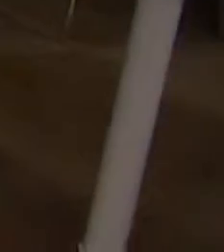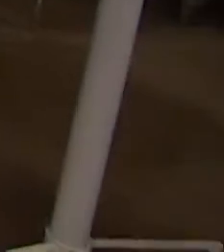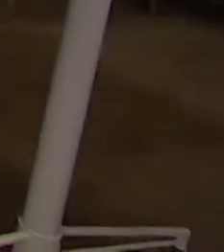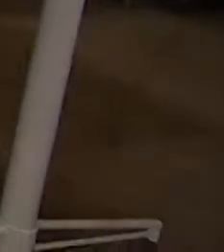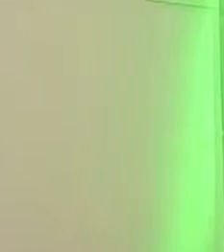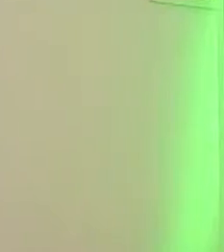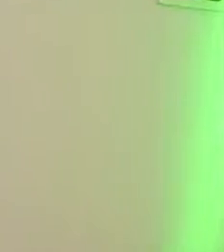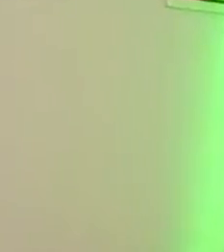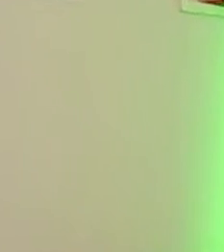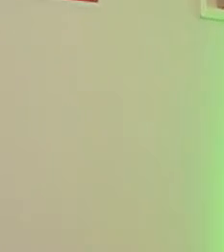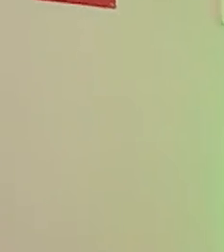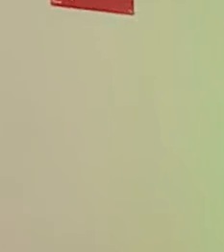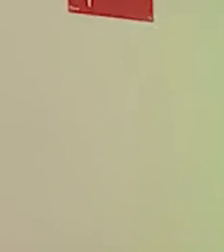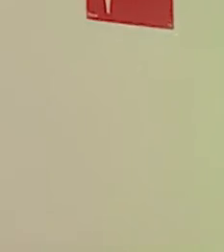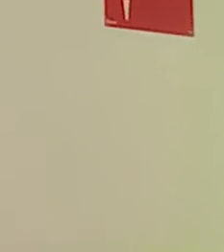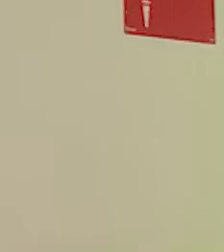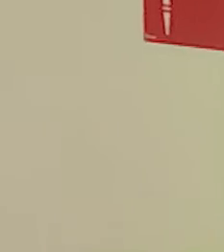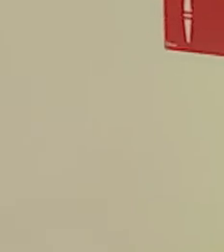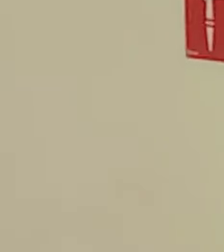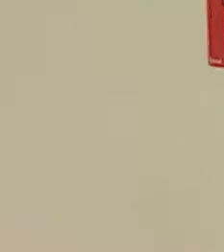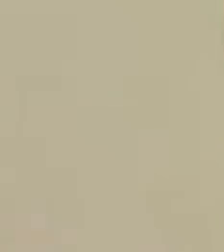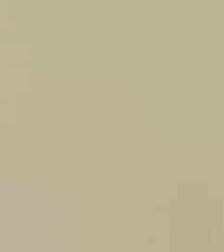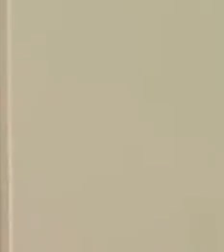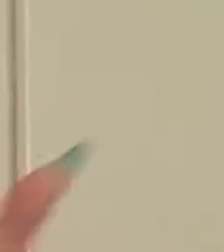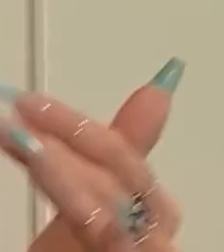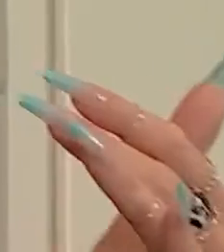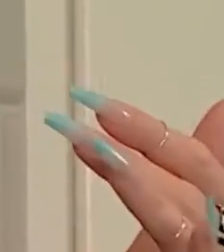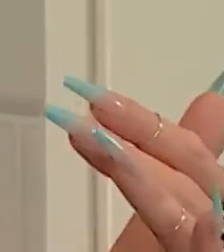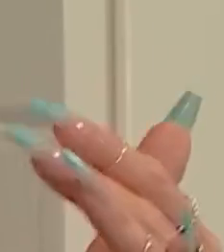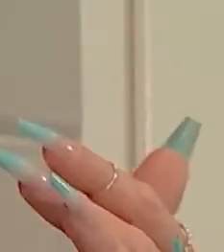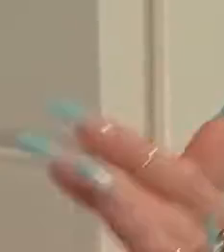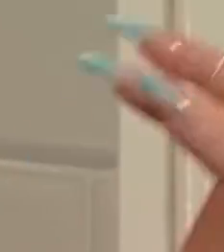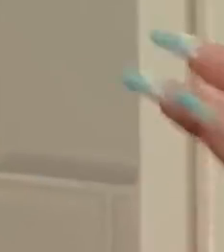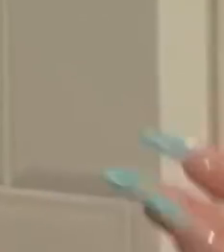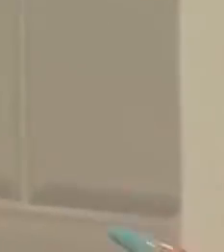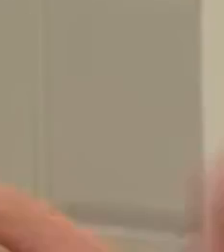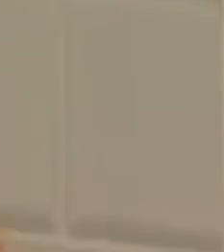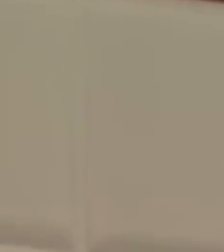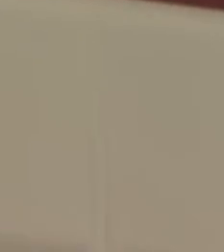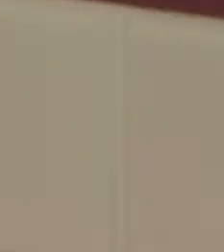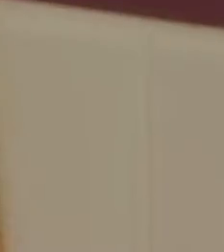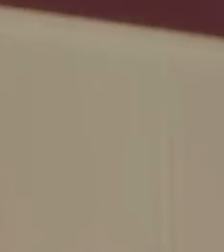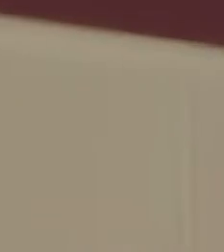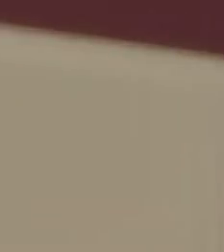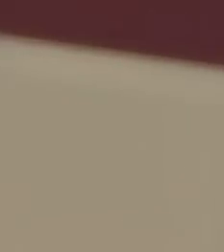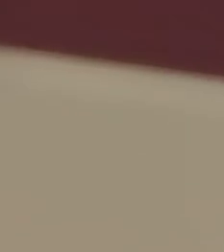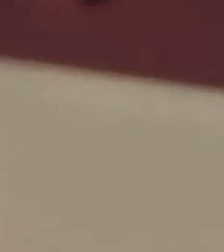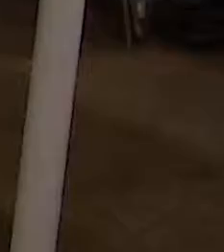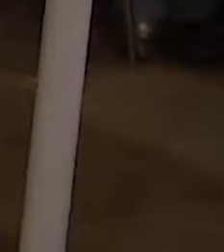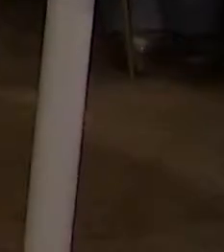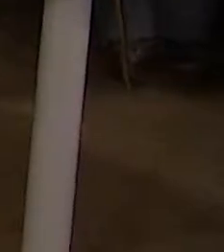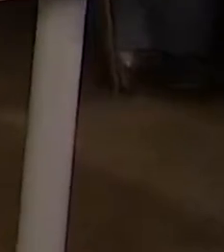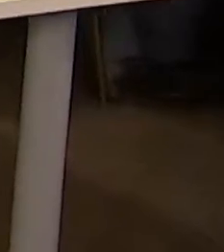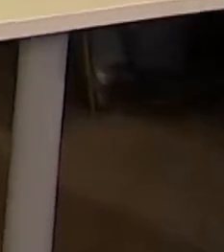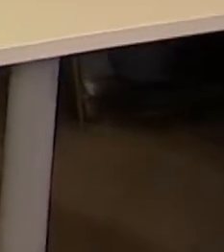Bulletproof. When you're getting up, you're running. Just shoot me in the middle where my heart's supposed